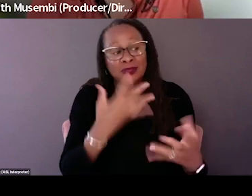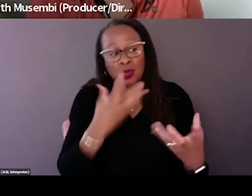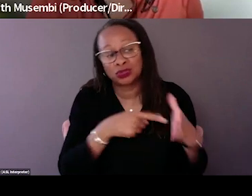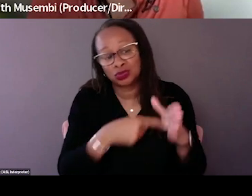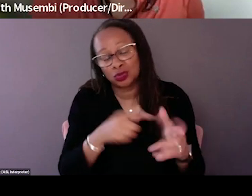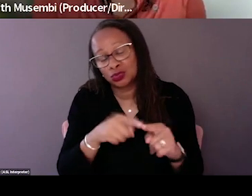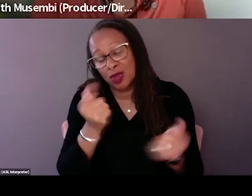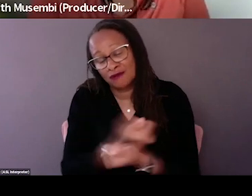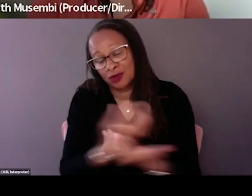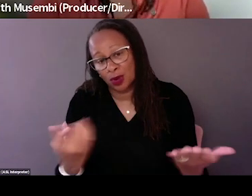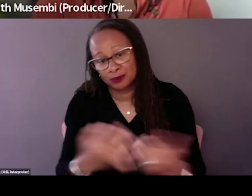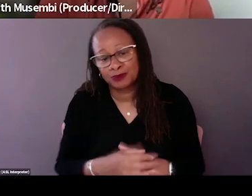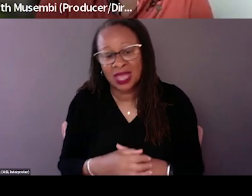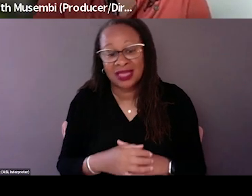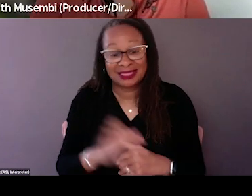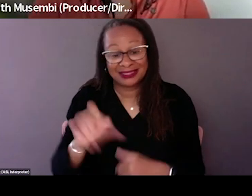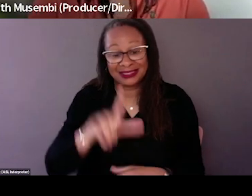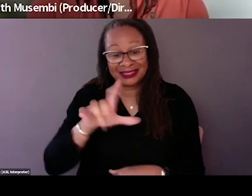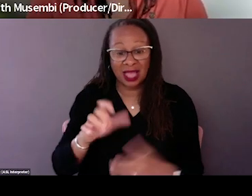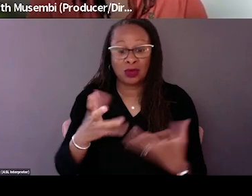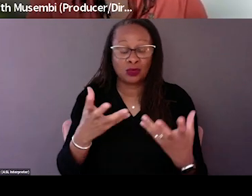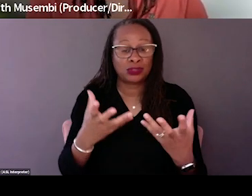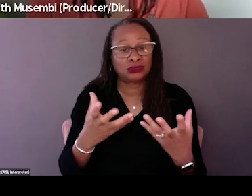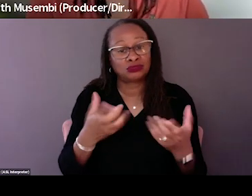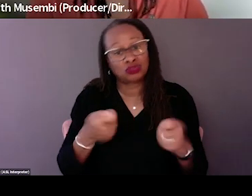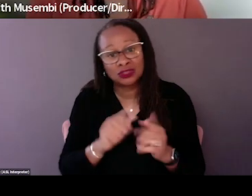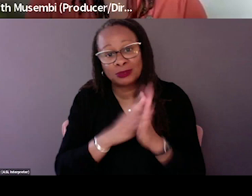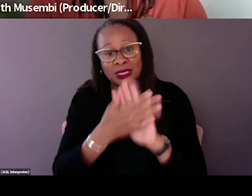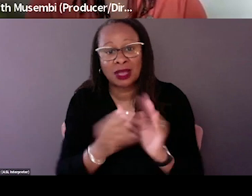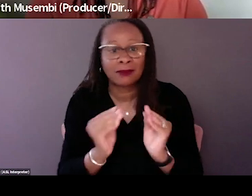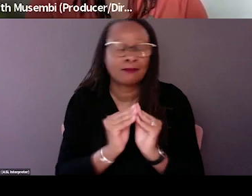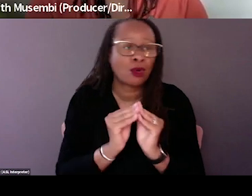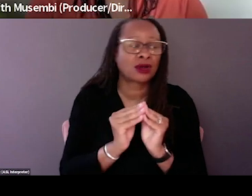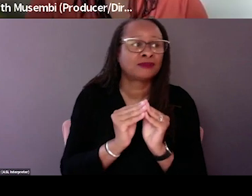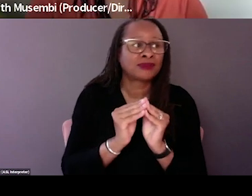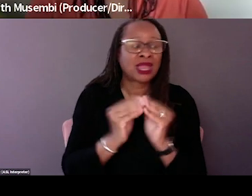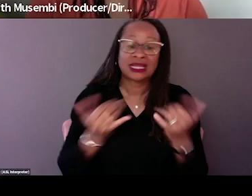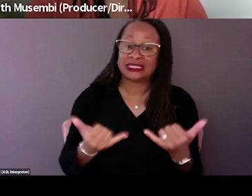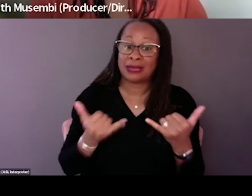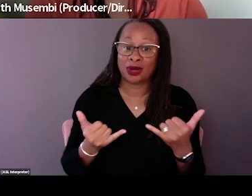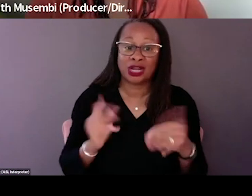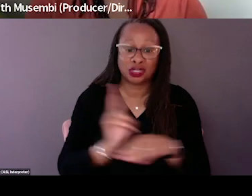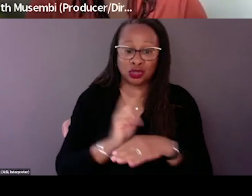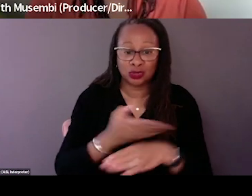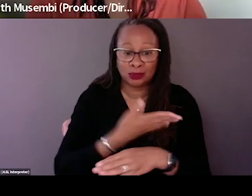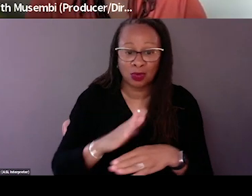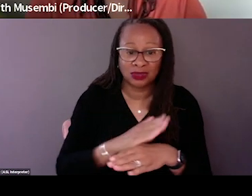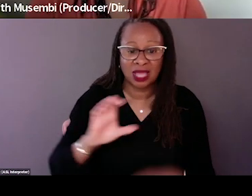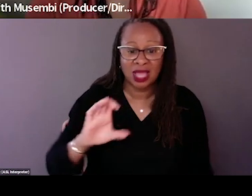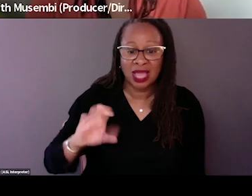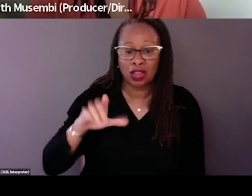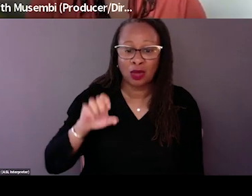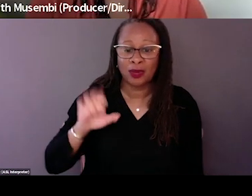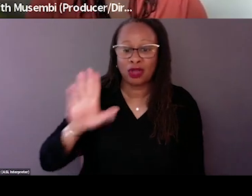show, we tried to be more contemporary. We use commercial music. Yeah. And Chloe's writing style is much lighter. It draws